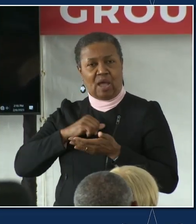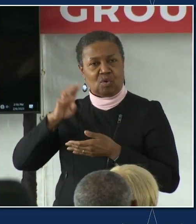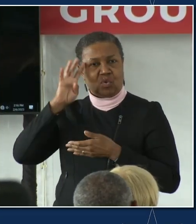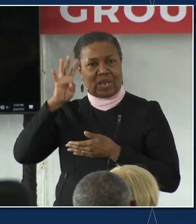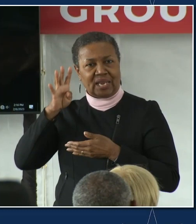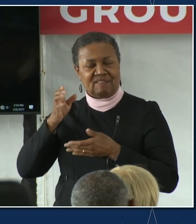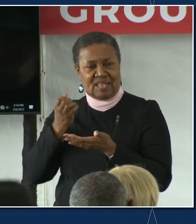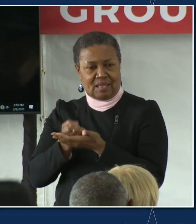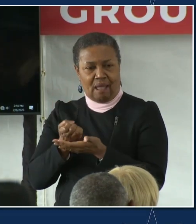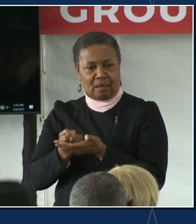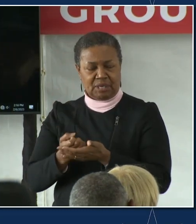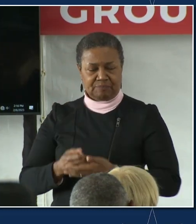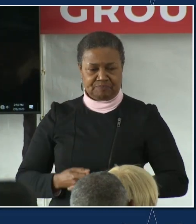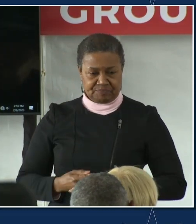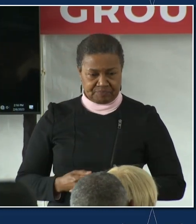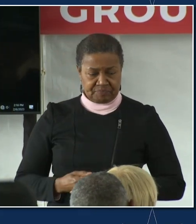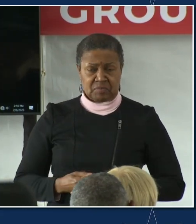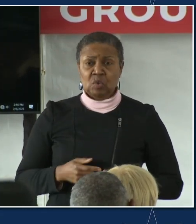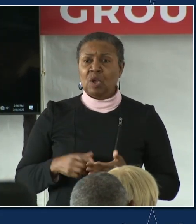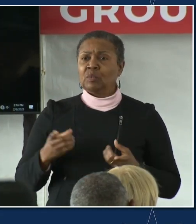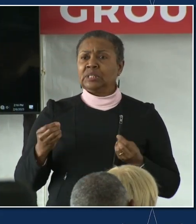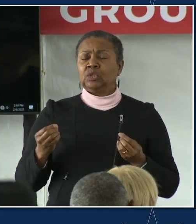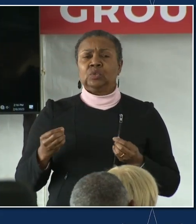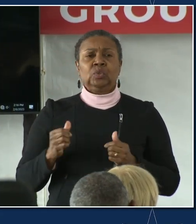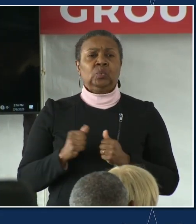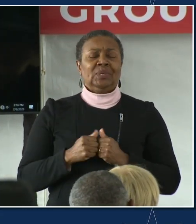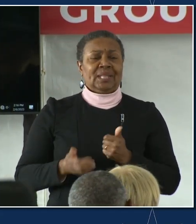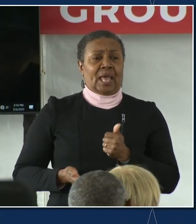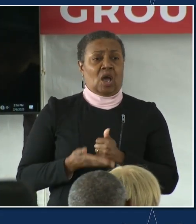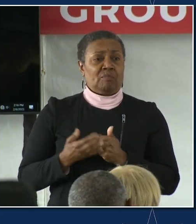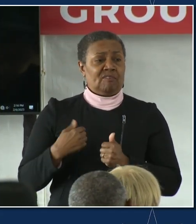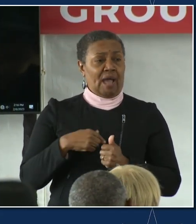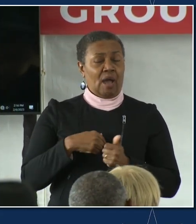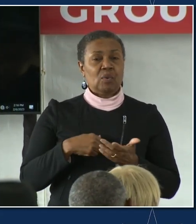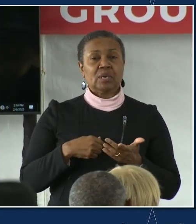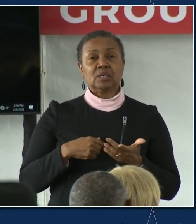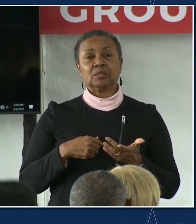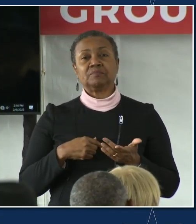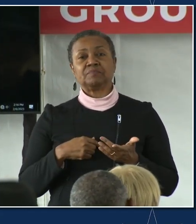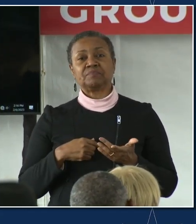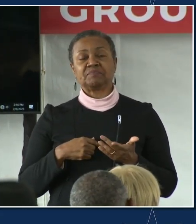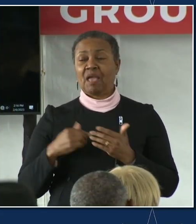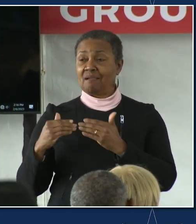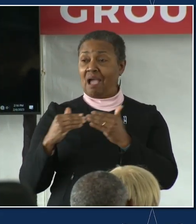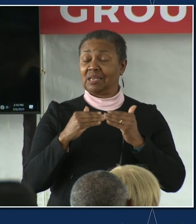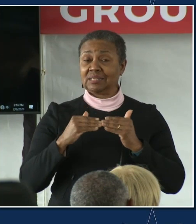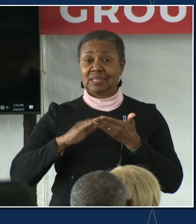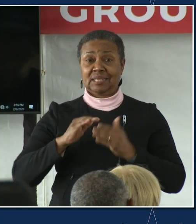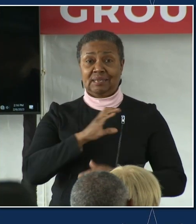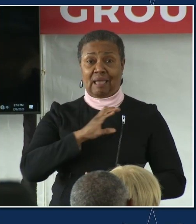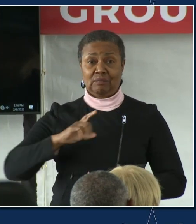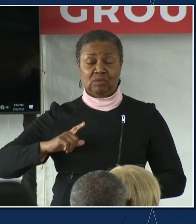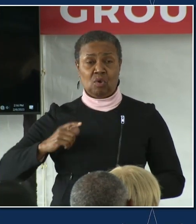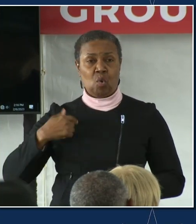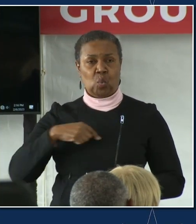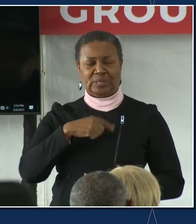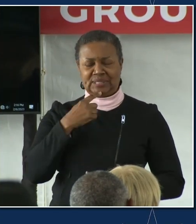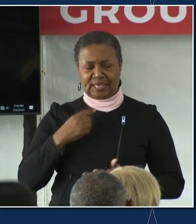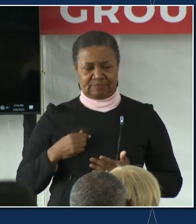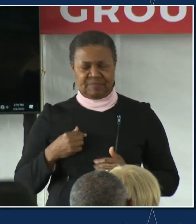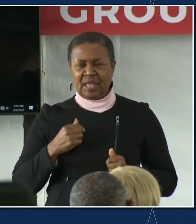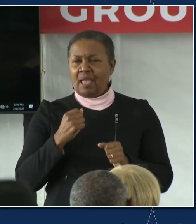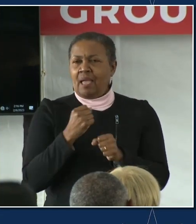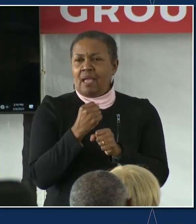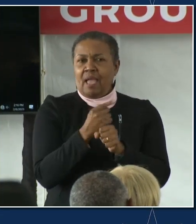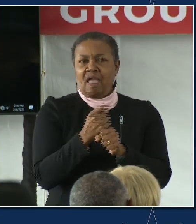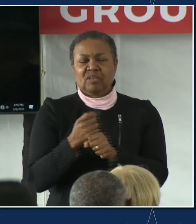creative economy. And so what we did with the help of our colleagues at City Council is we said, every